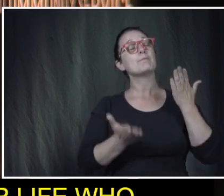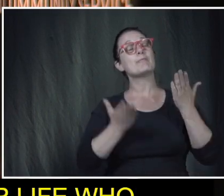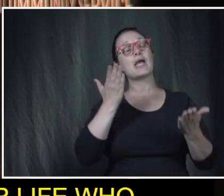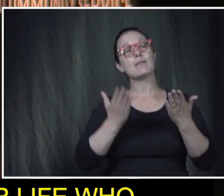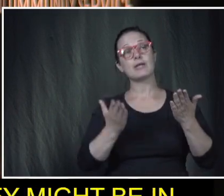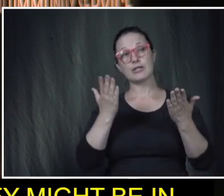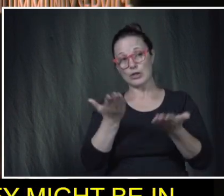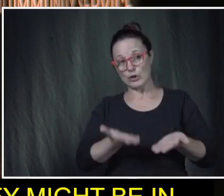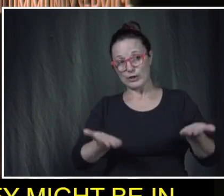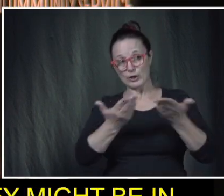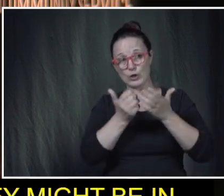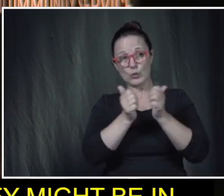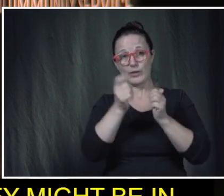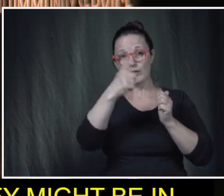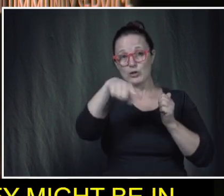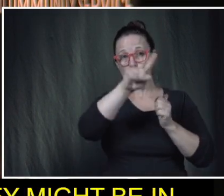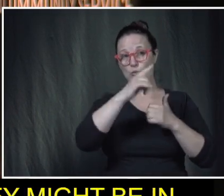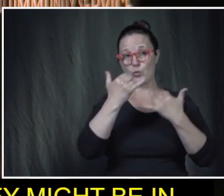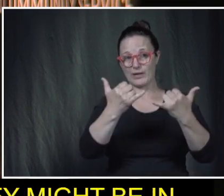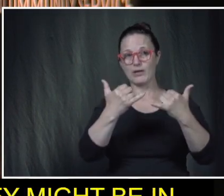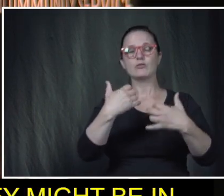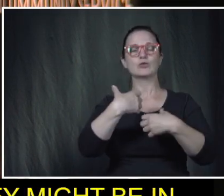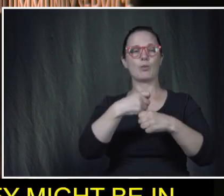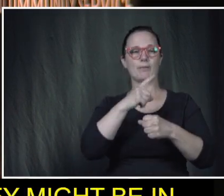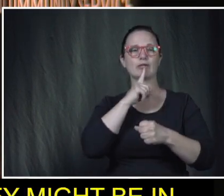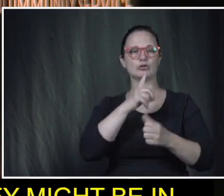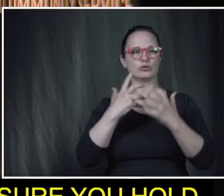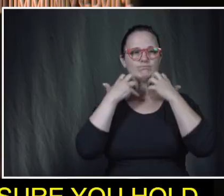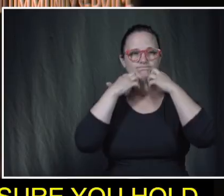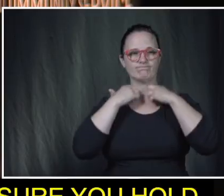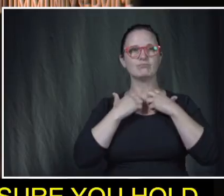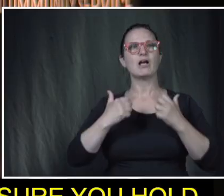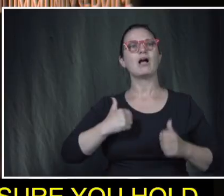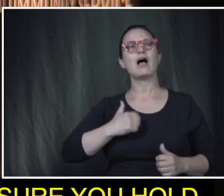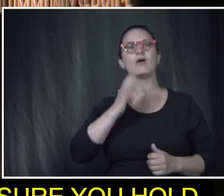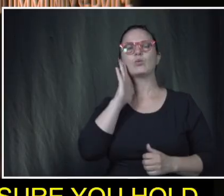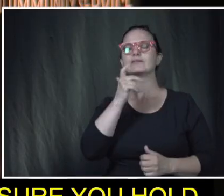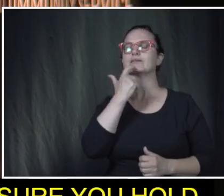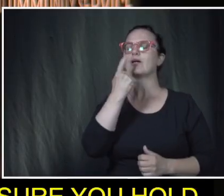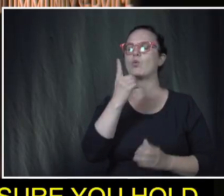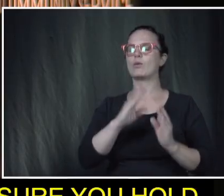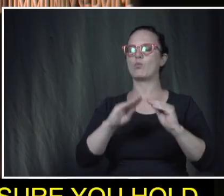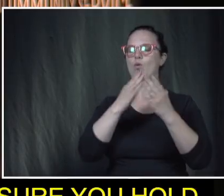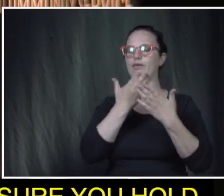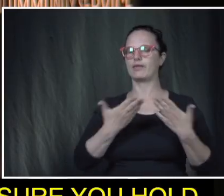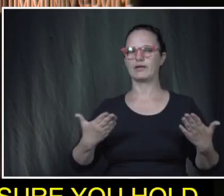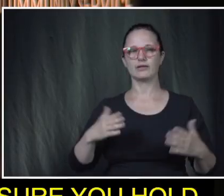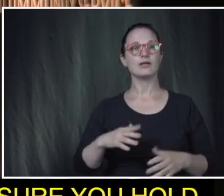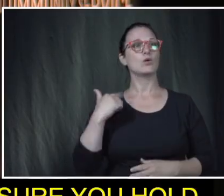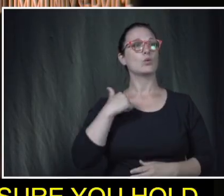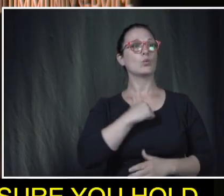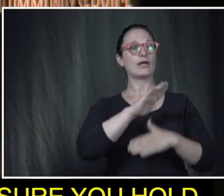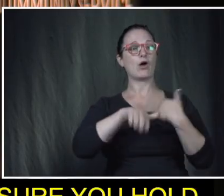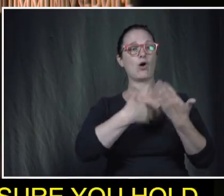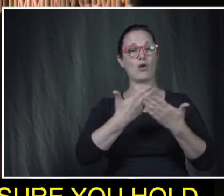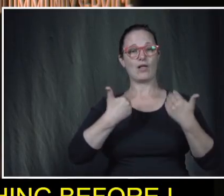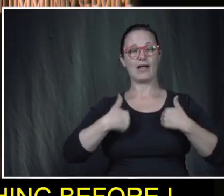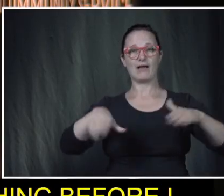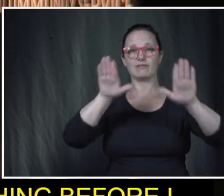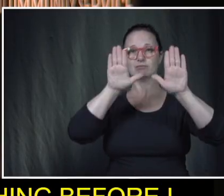arena right now, so make sure you hold on to them. I'll say one more thing before I go. We all have greatness in